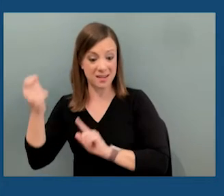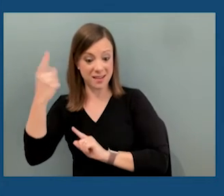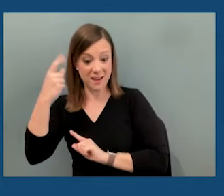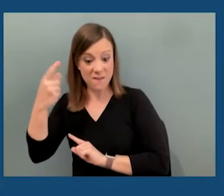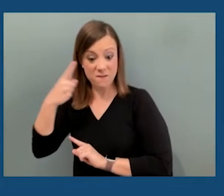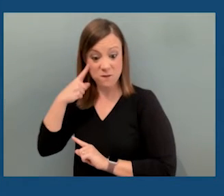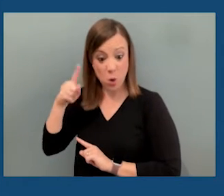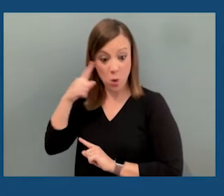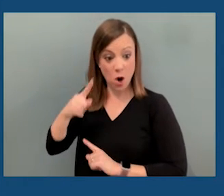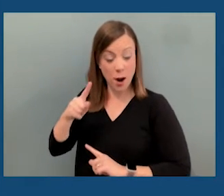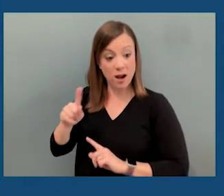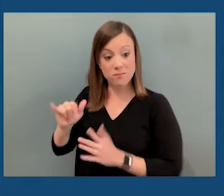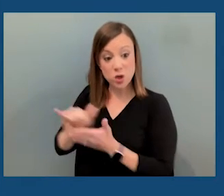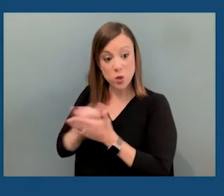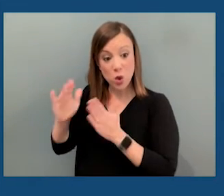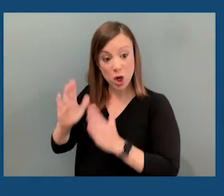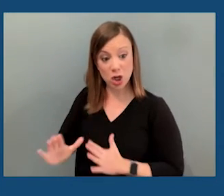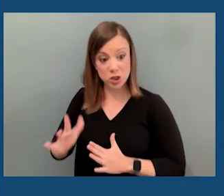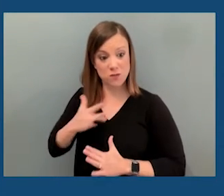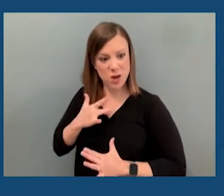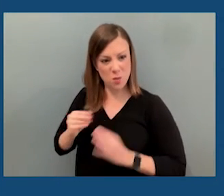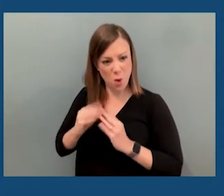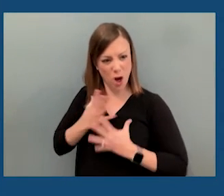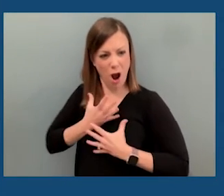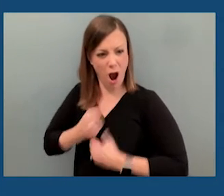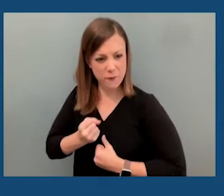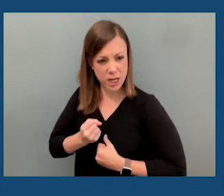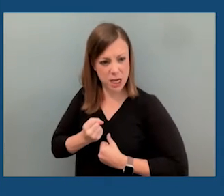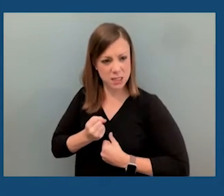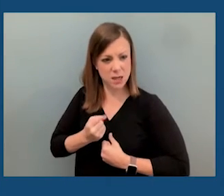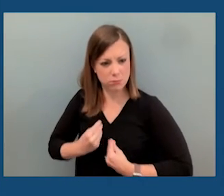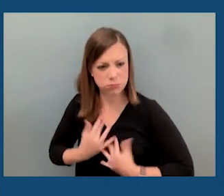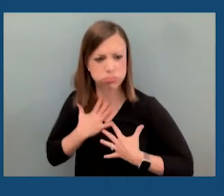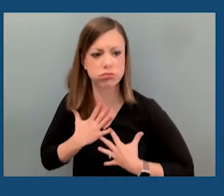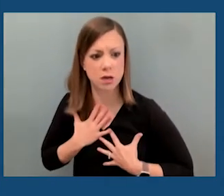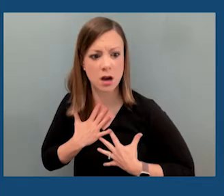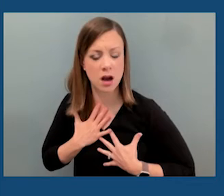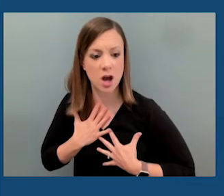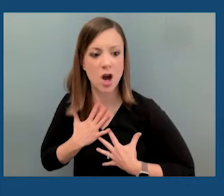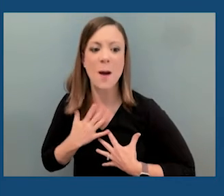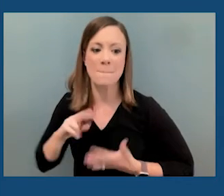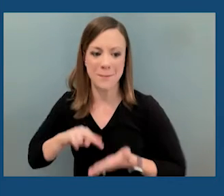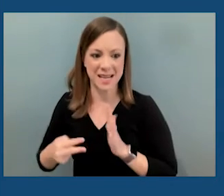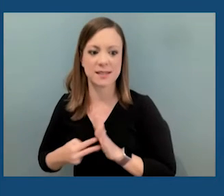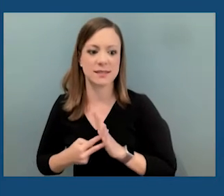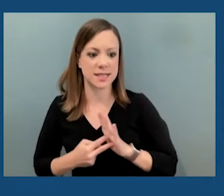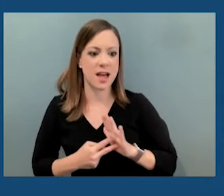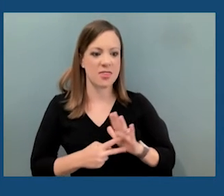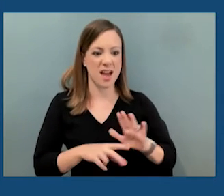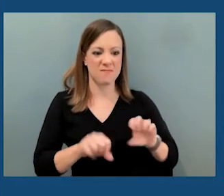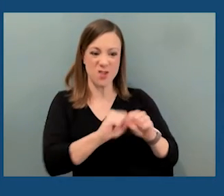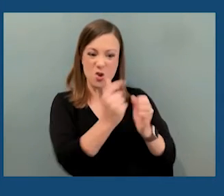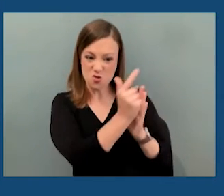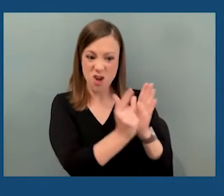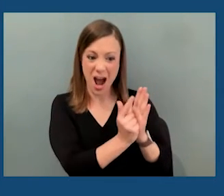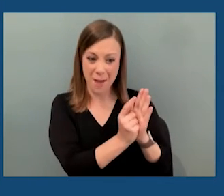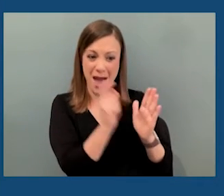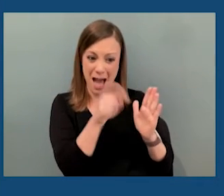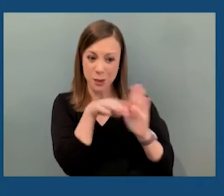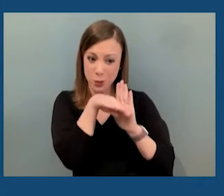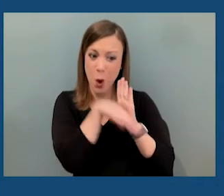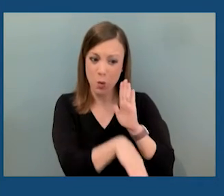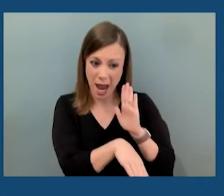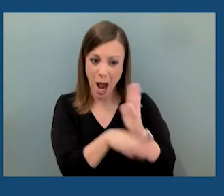down. Job number one. We had to get this city moving again. And I'm really proud to report that we've